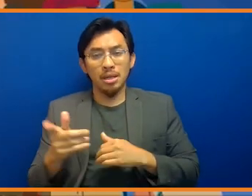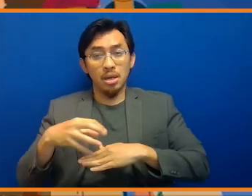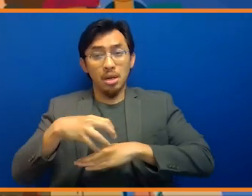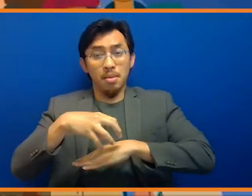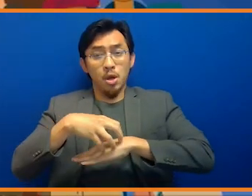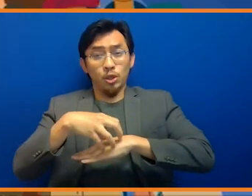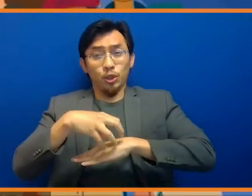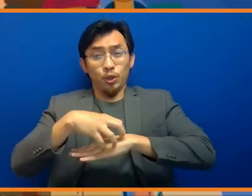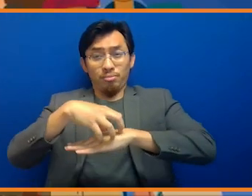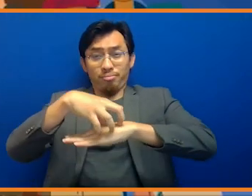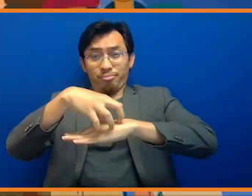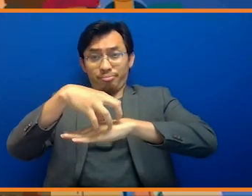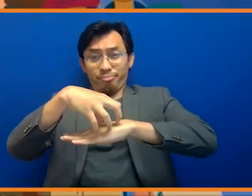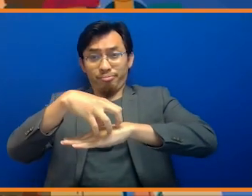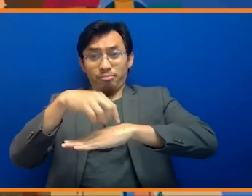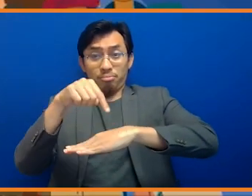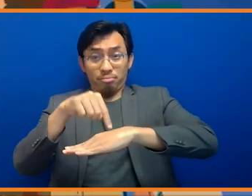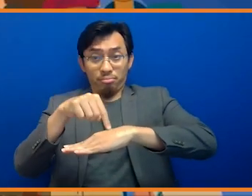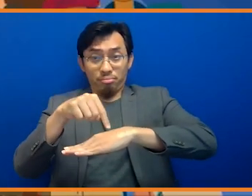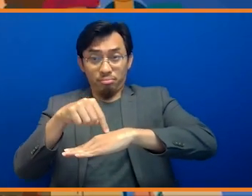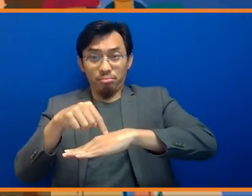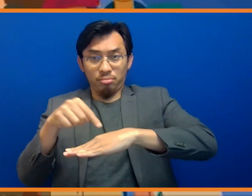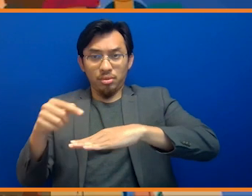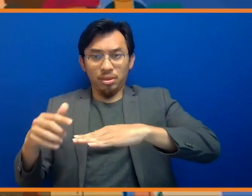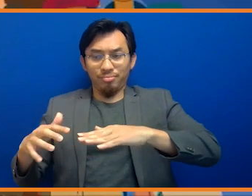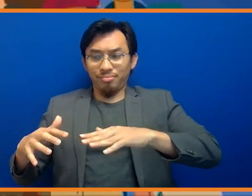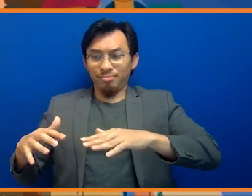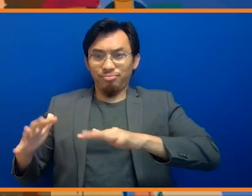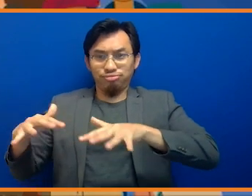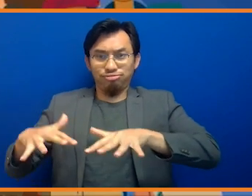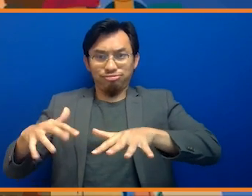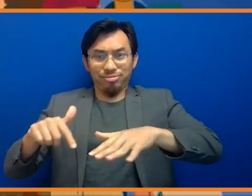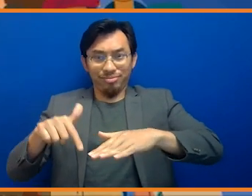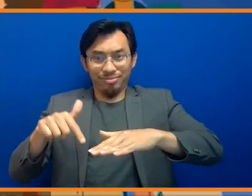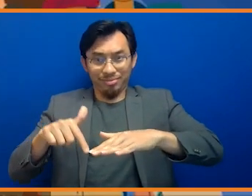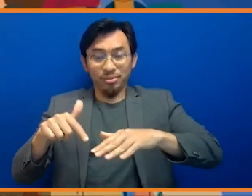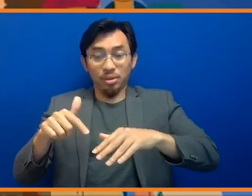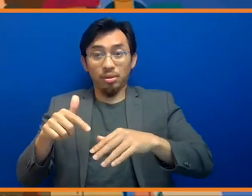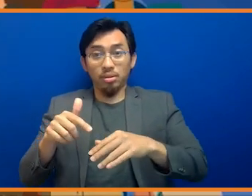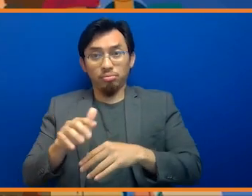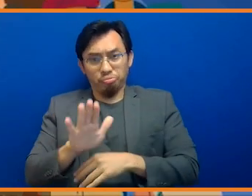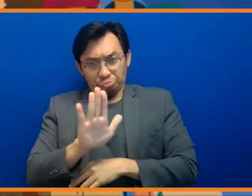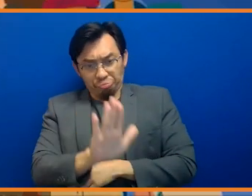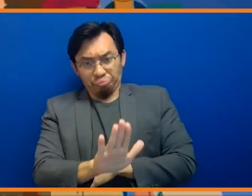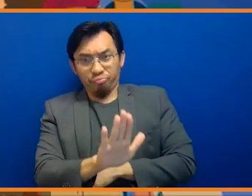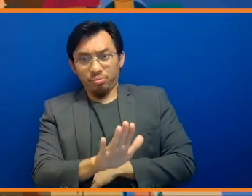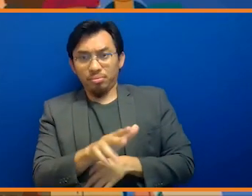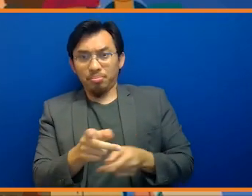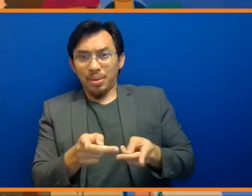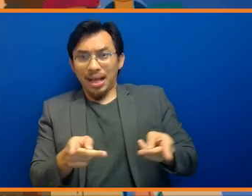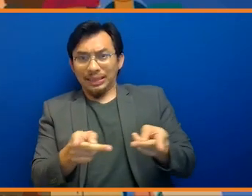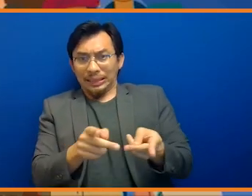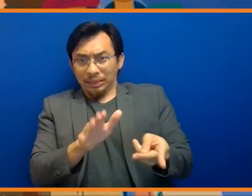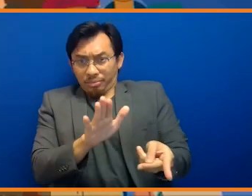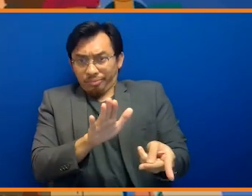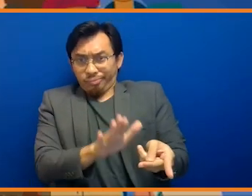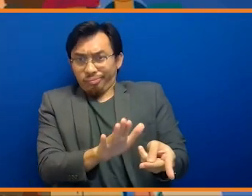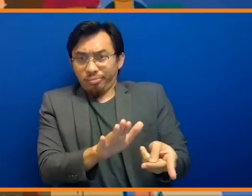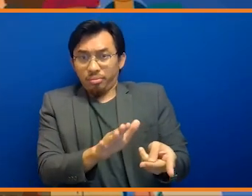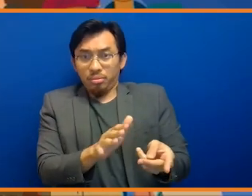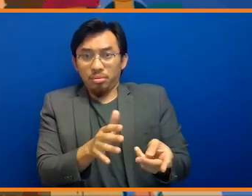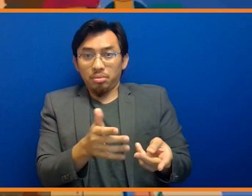mosque dome brought by the seawater from the original place to